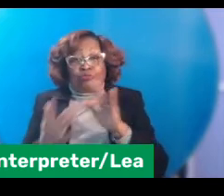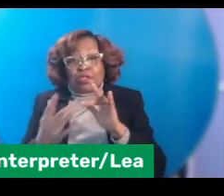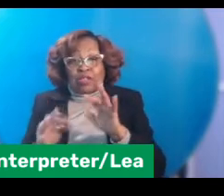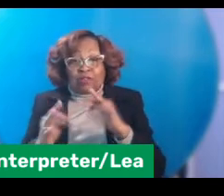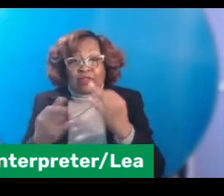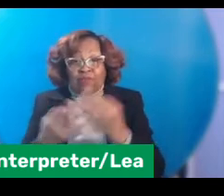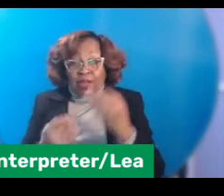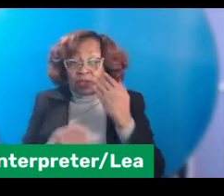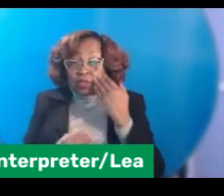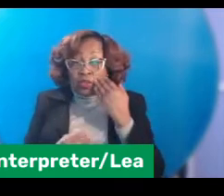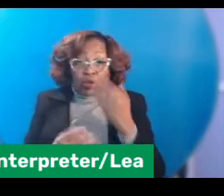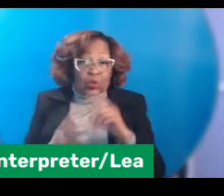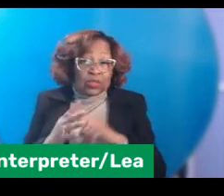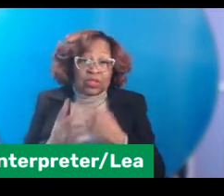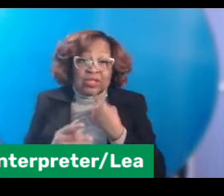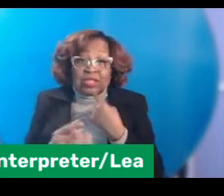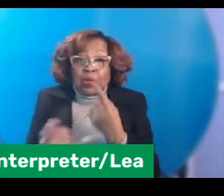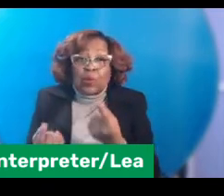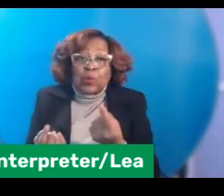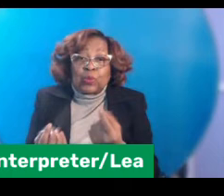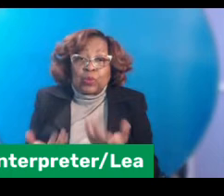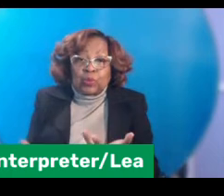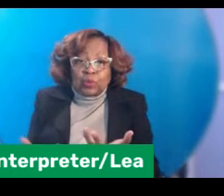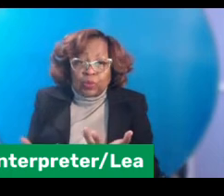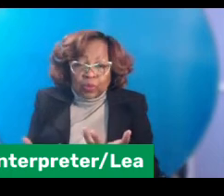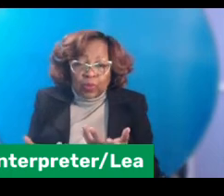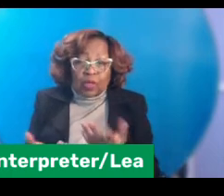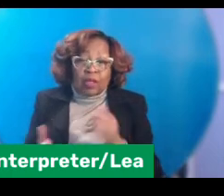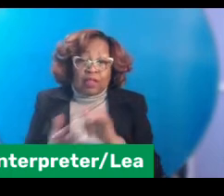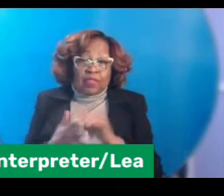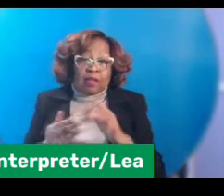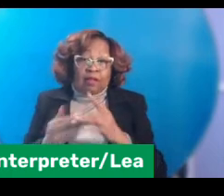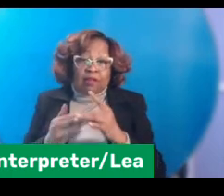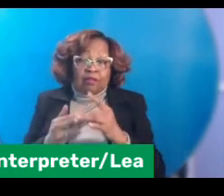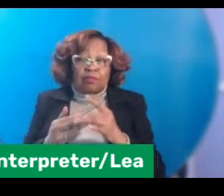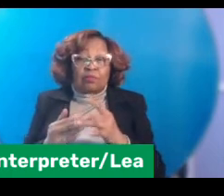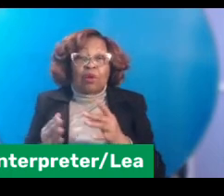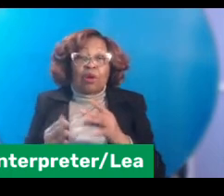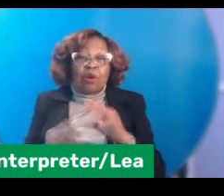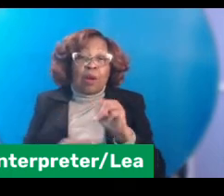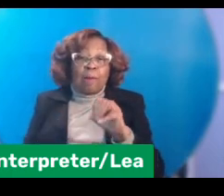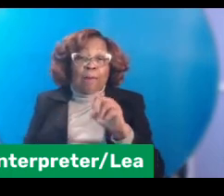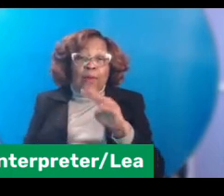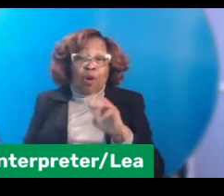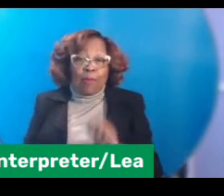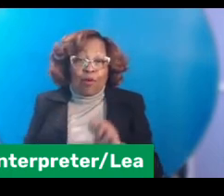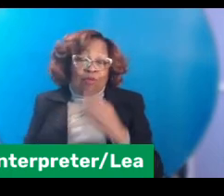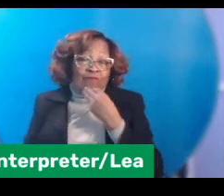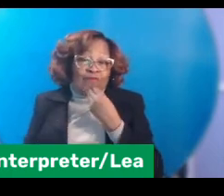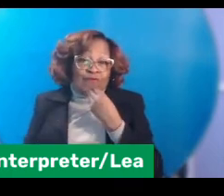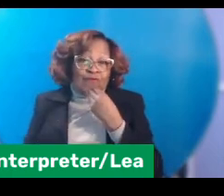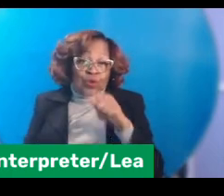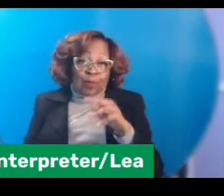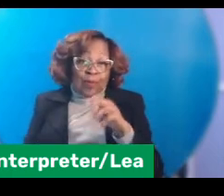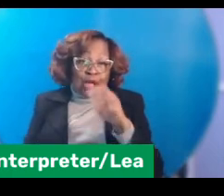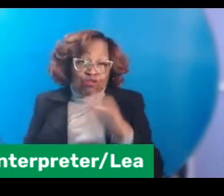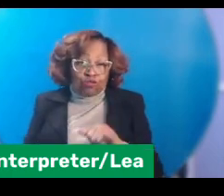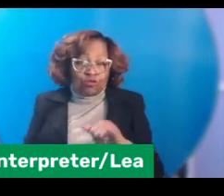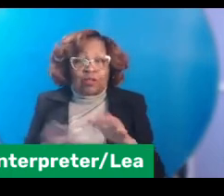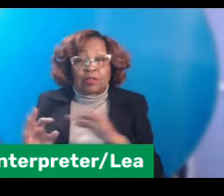he knew and just started saying, what can we do? And that led to starting a mobile food pantry to connect residents to